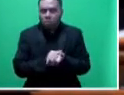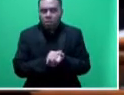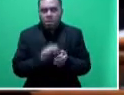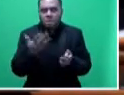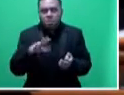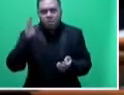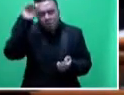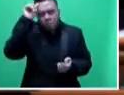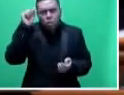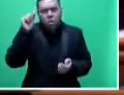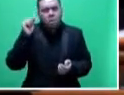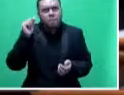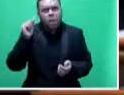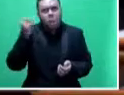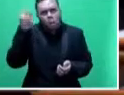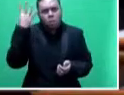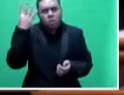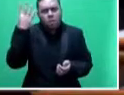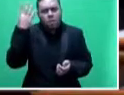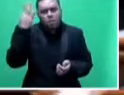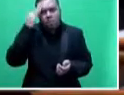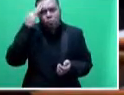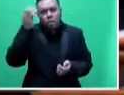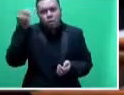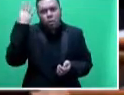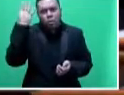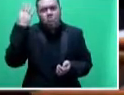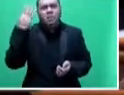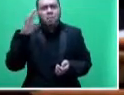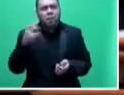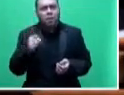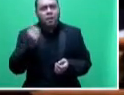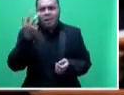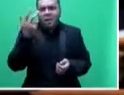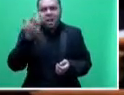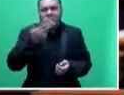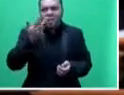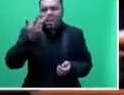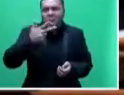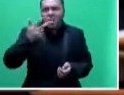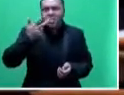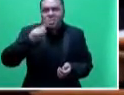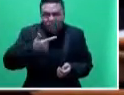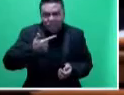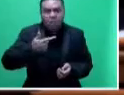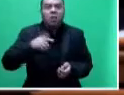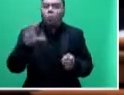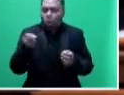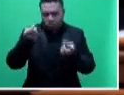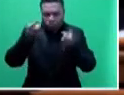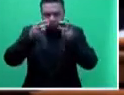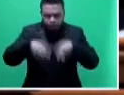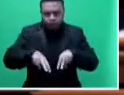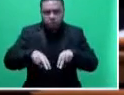from memory loss because he was the one that brought Fiji to the ground in 1987. And the following years, where his management caused the downfall